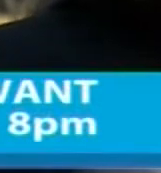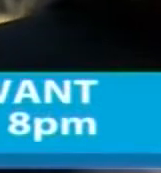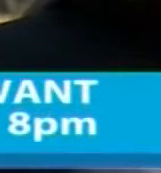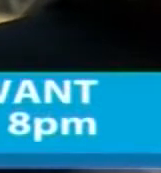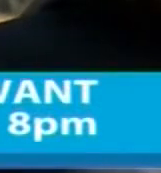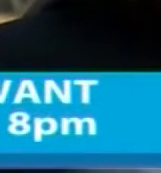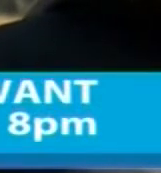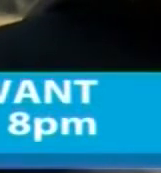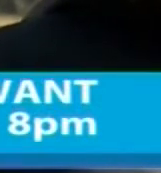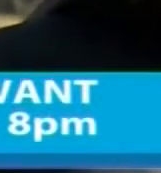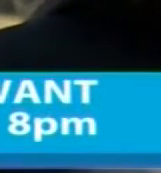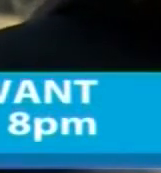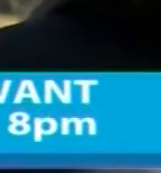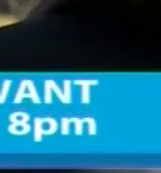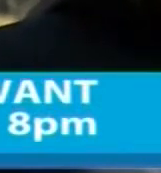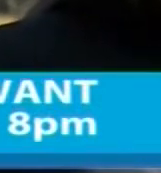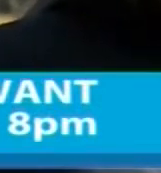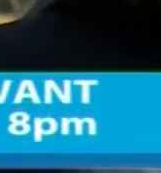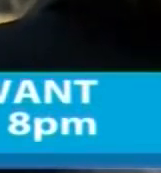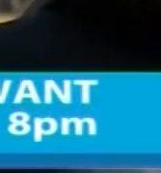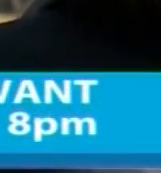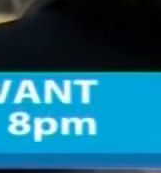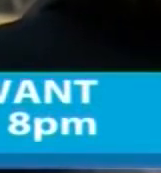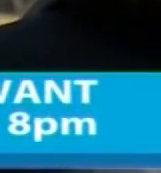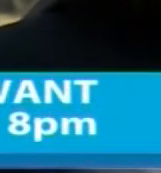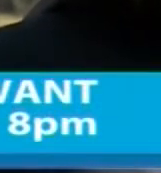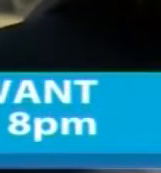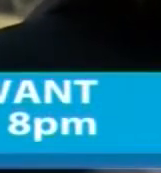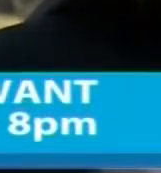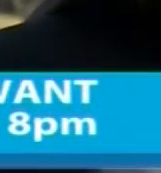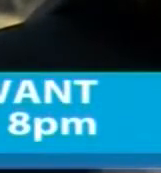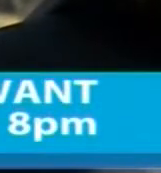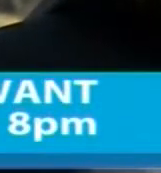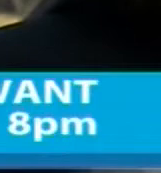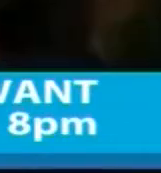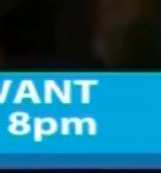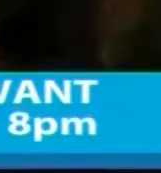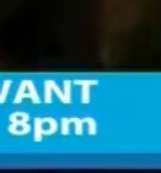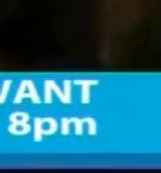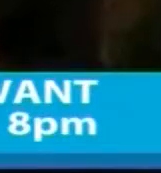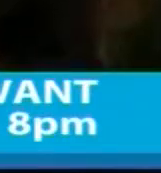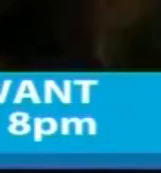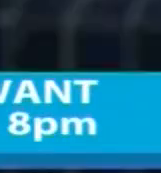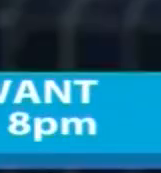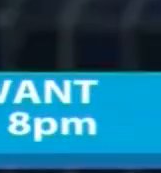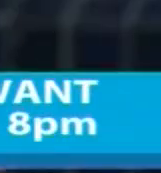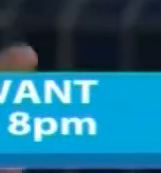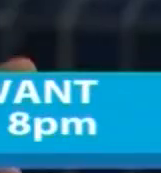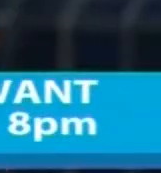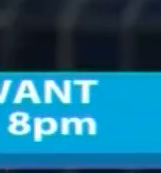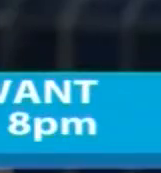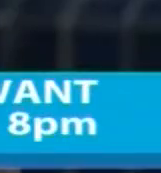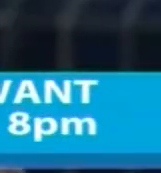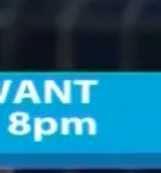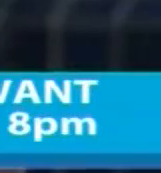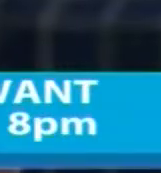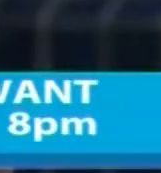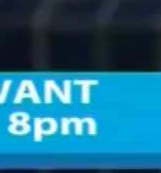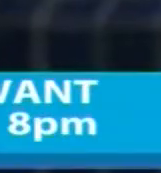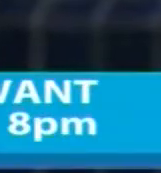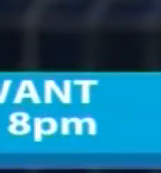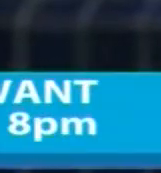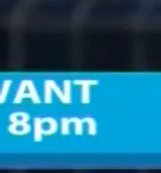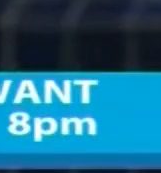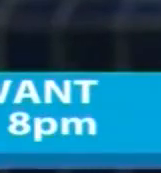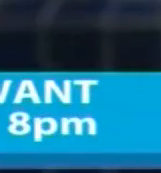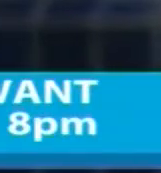want to admit to yourself is that whatever it is that you and Amaya had ended before it even started. It is obvious that he lied to you. For some